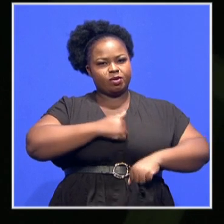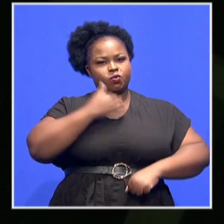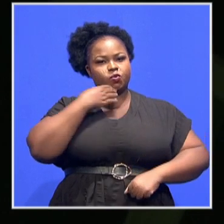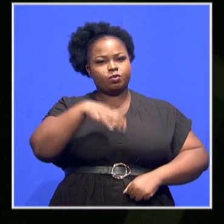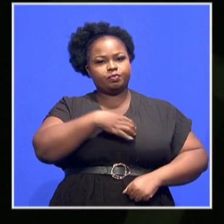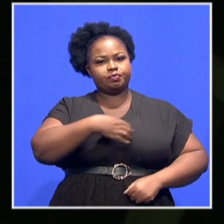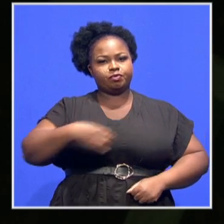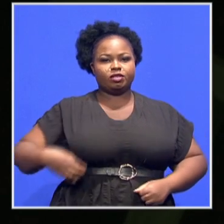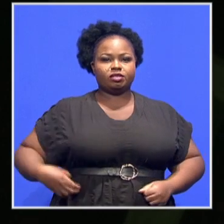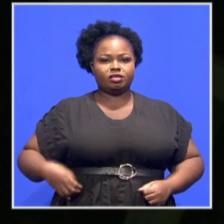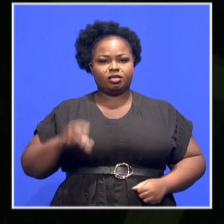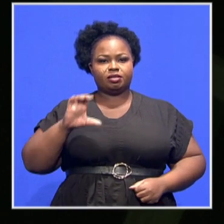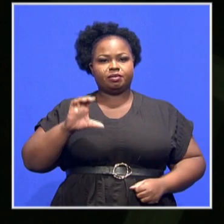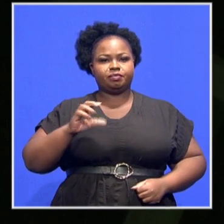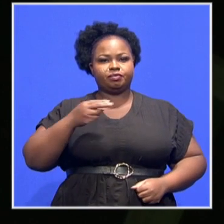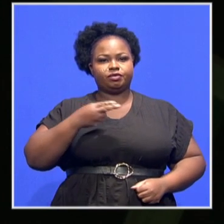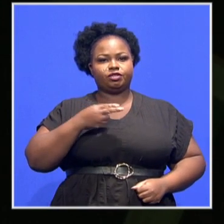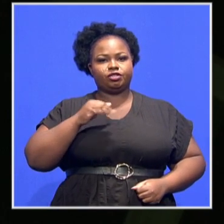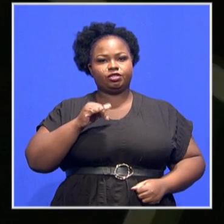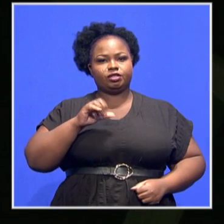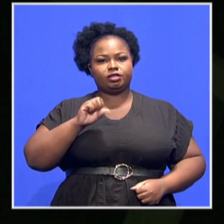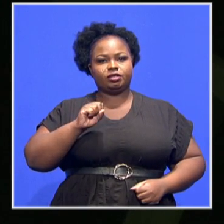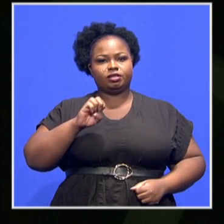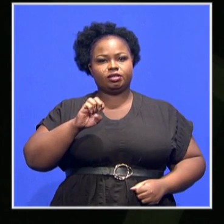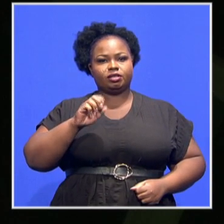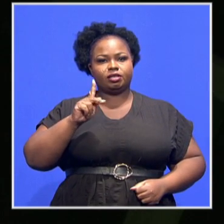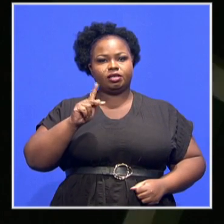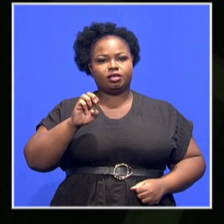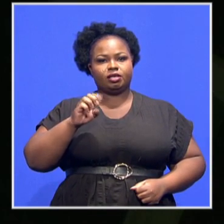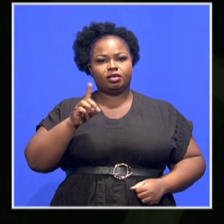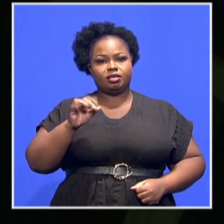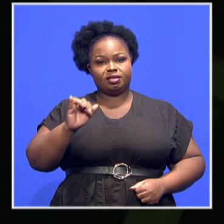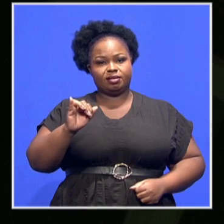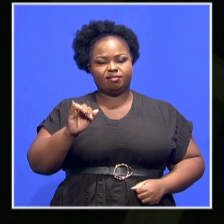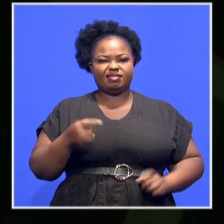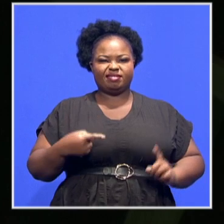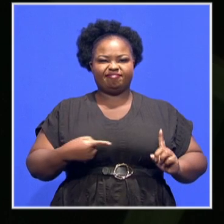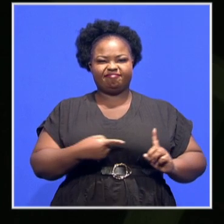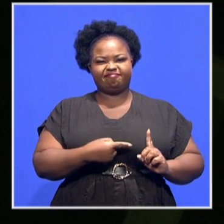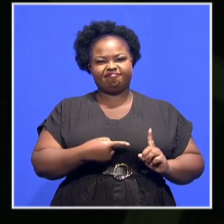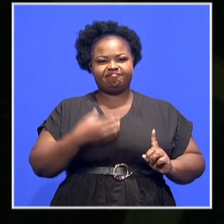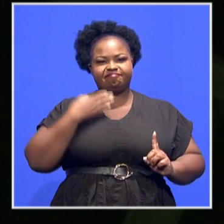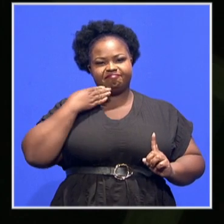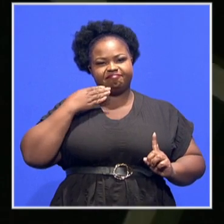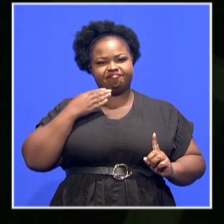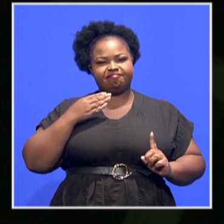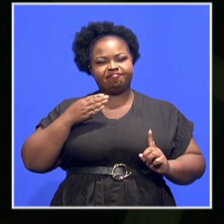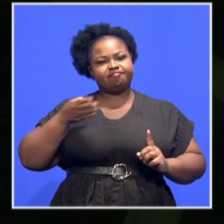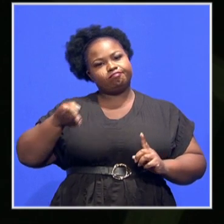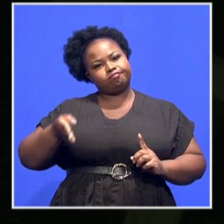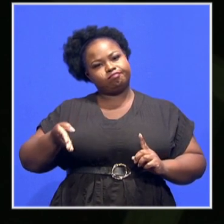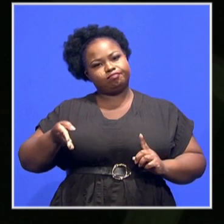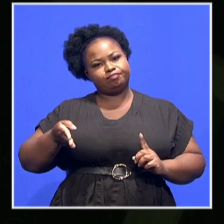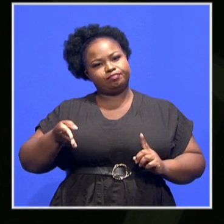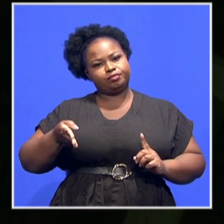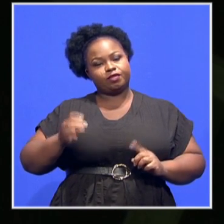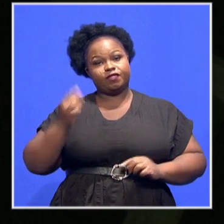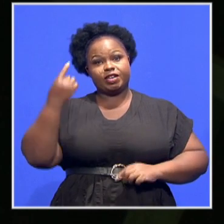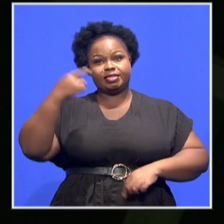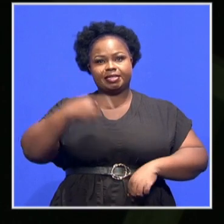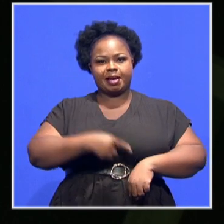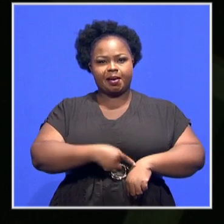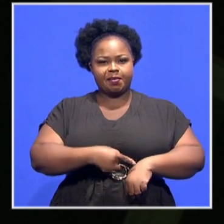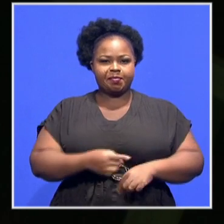Tshisekedi, who is gracing this conference for the very first time.